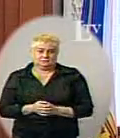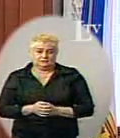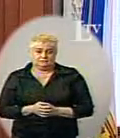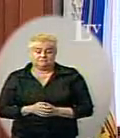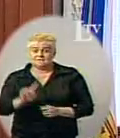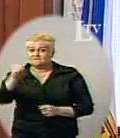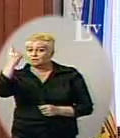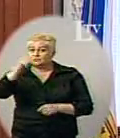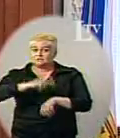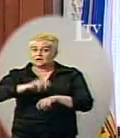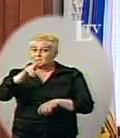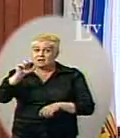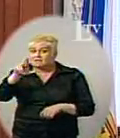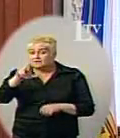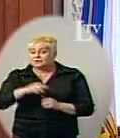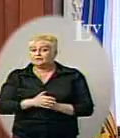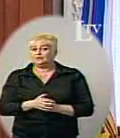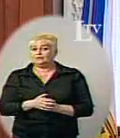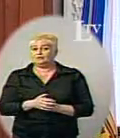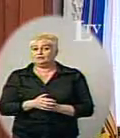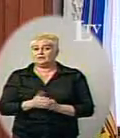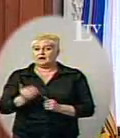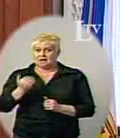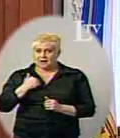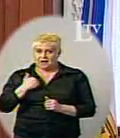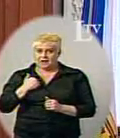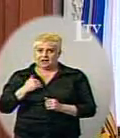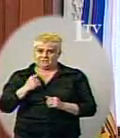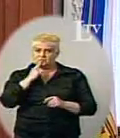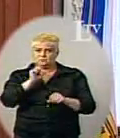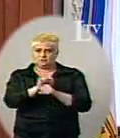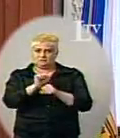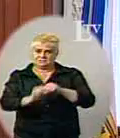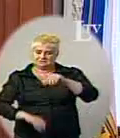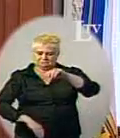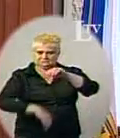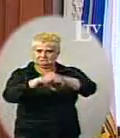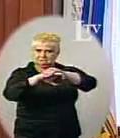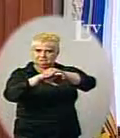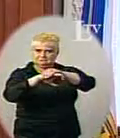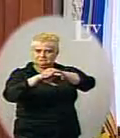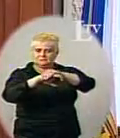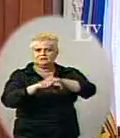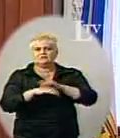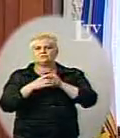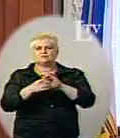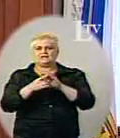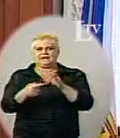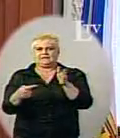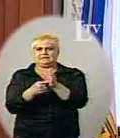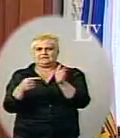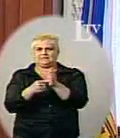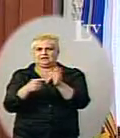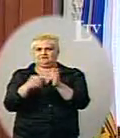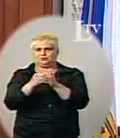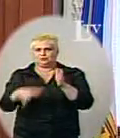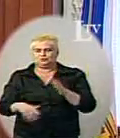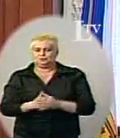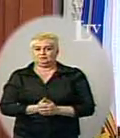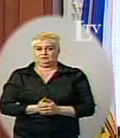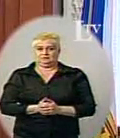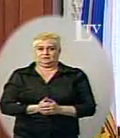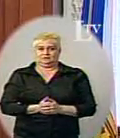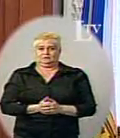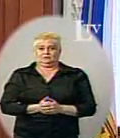time, there is an absolute cap on Nova Scotia students' debt, lowering